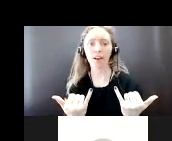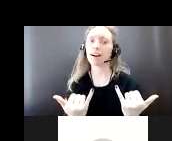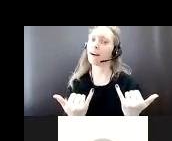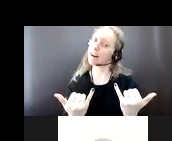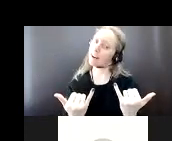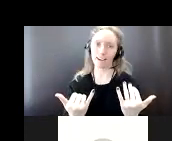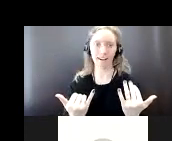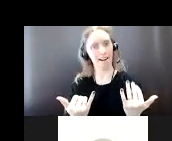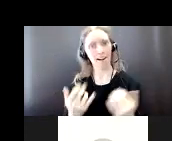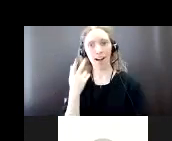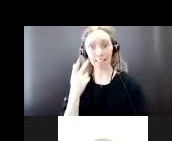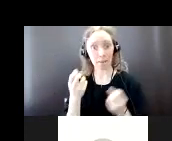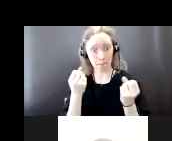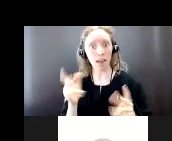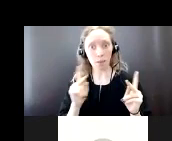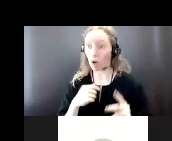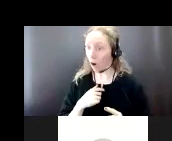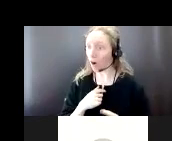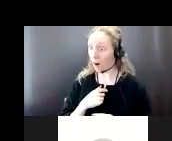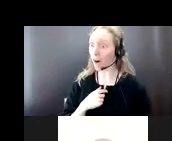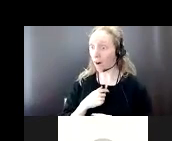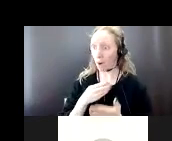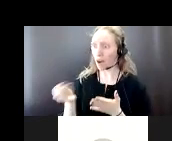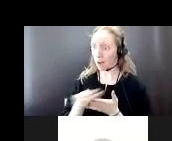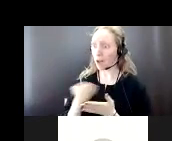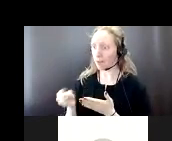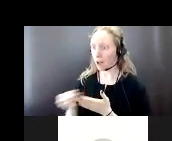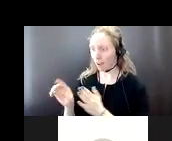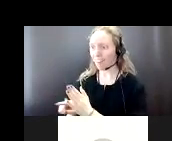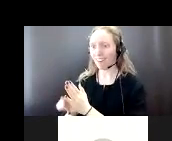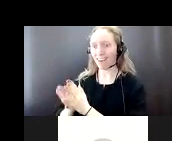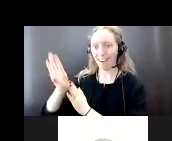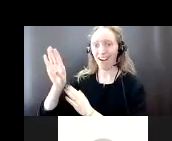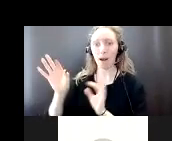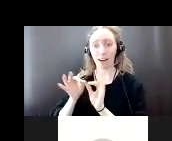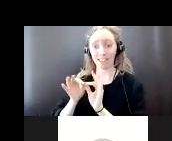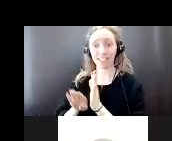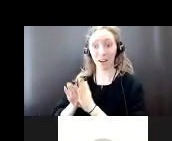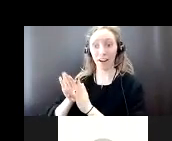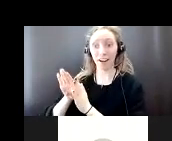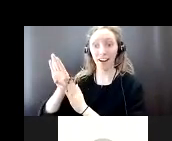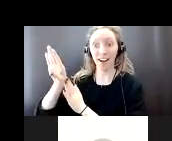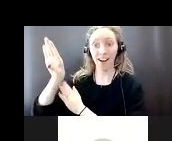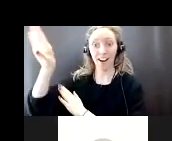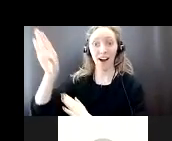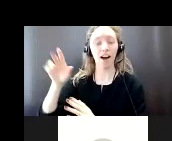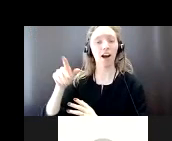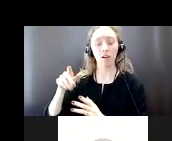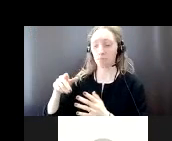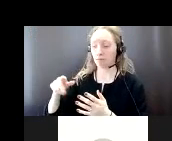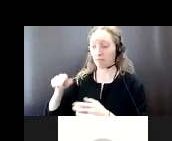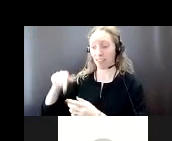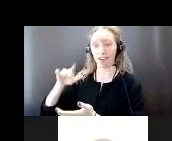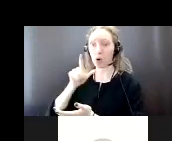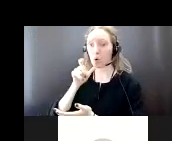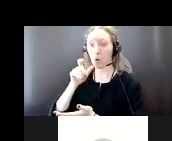up the stock, they get people to buy it. And the more people that buy it, the more the price goes up. Now, this fraudster, once he sells all this stock,